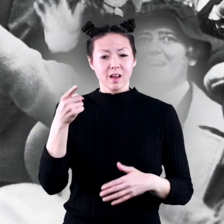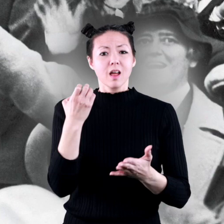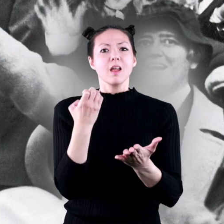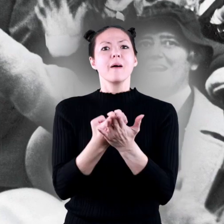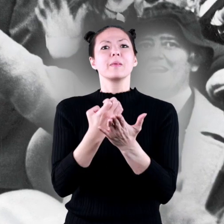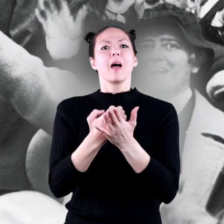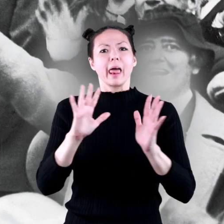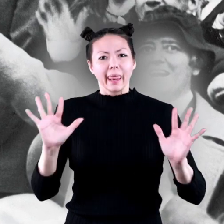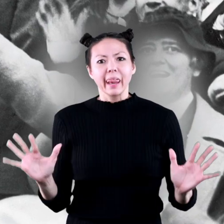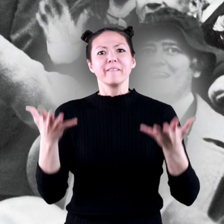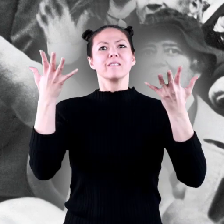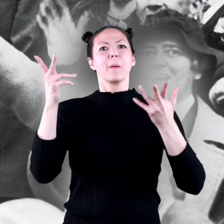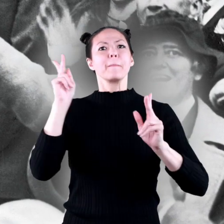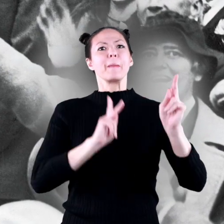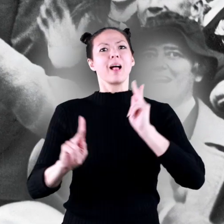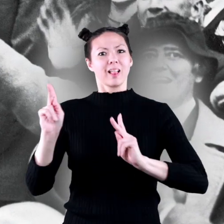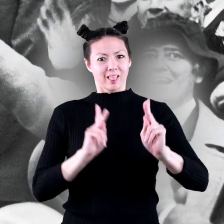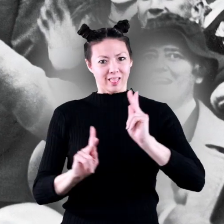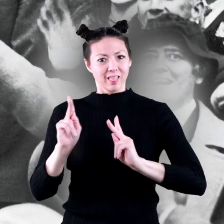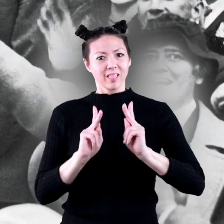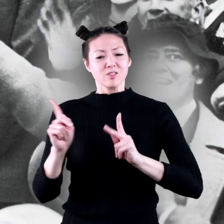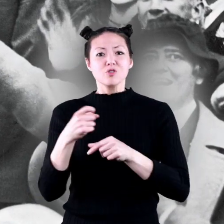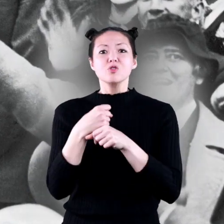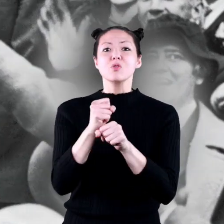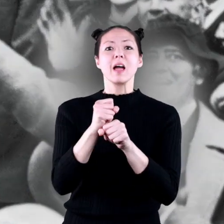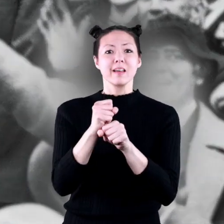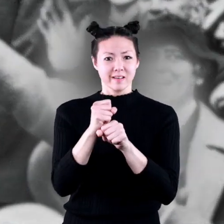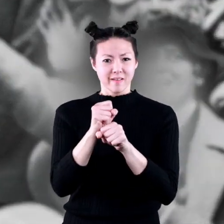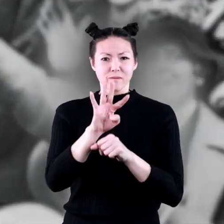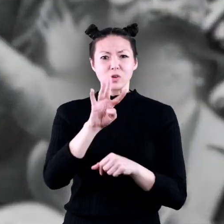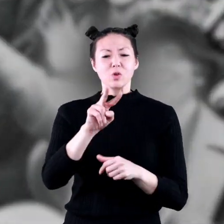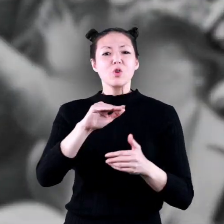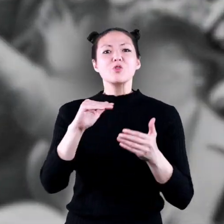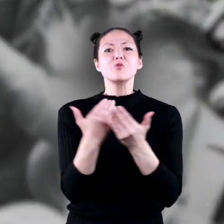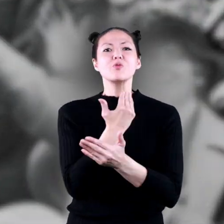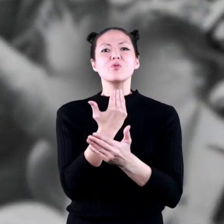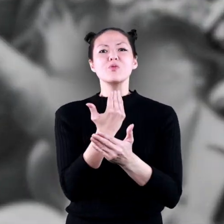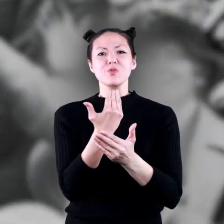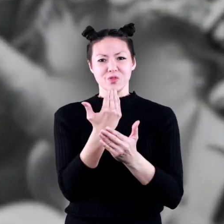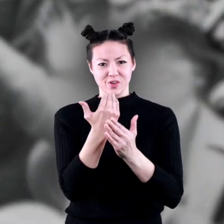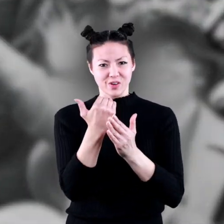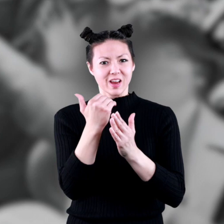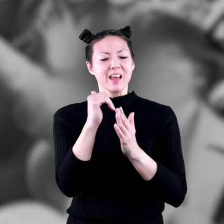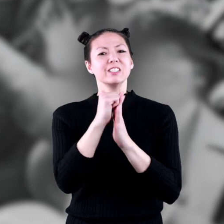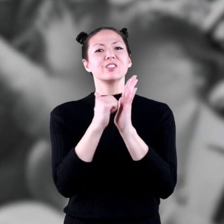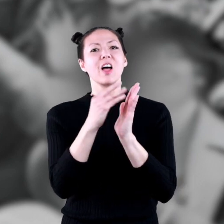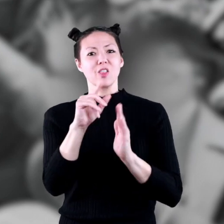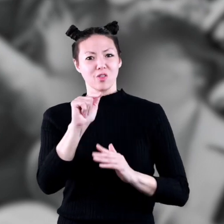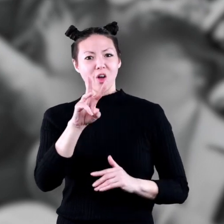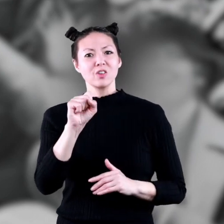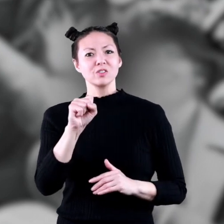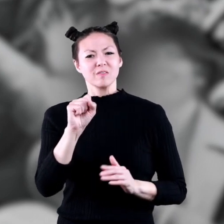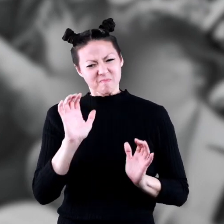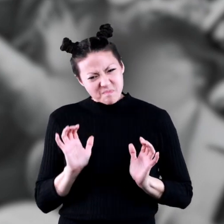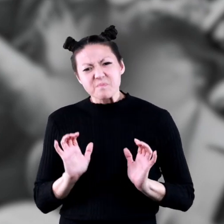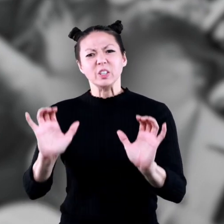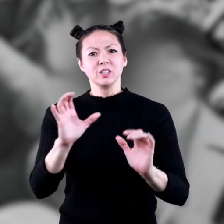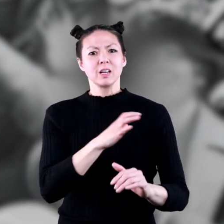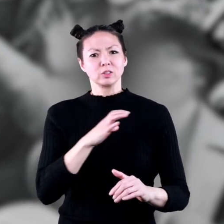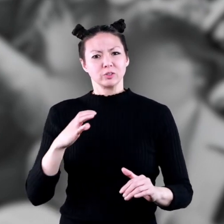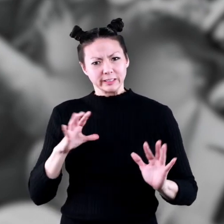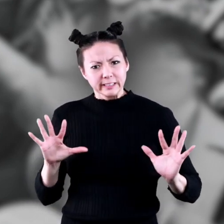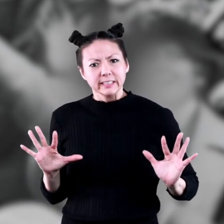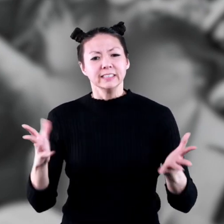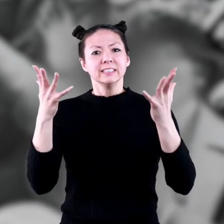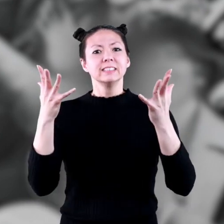to inject hope into the economy and lift people up. Roosevelt created 42 new agencies and laws and